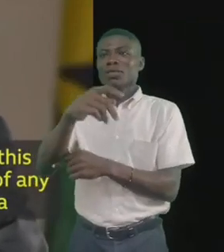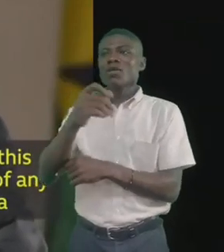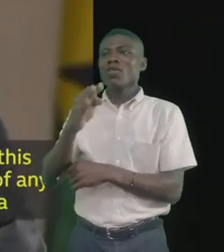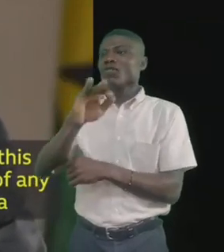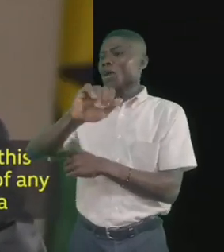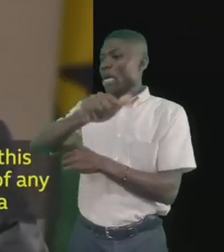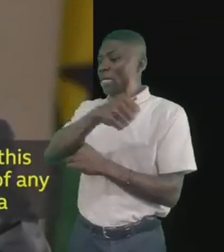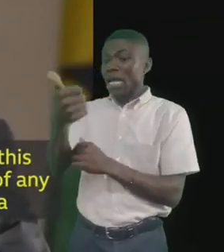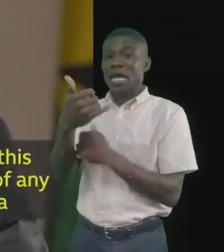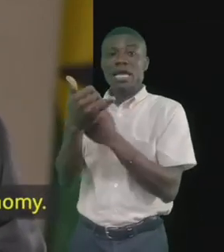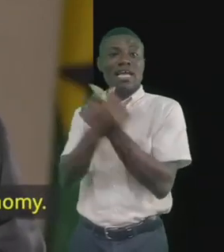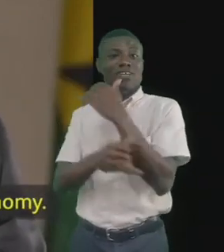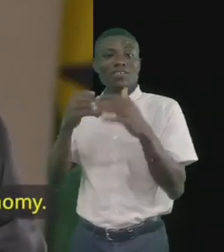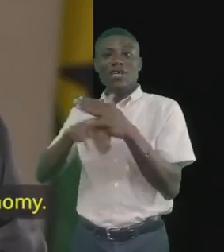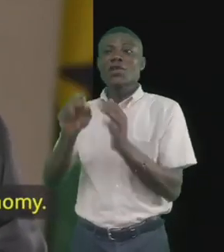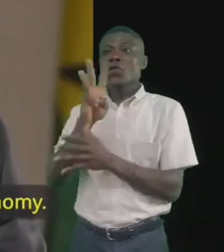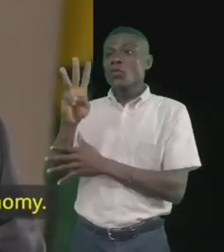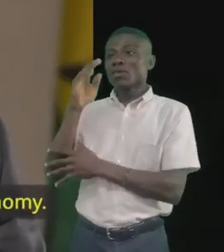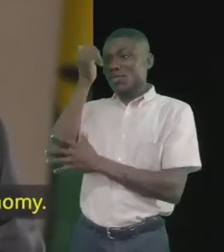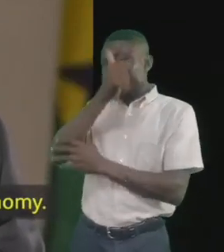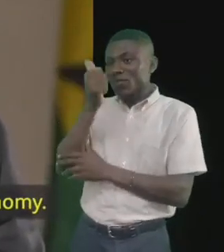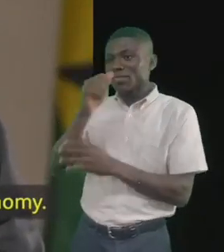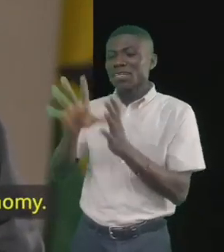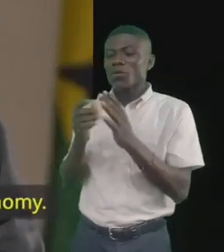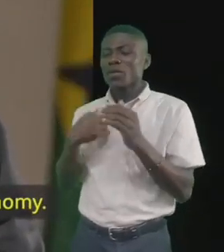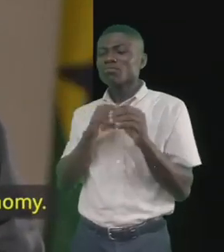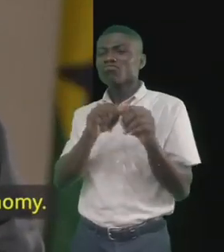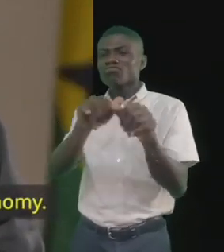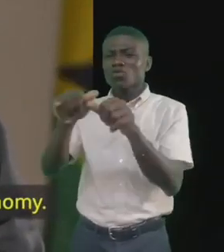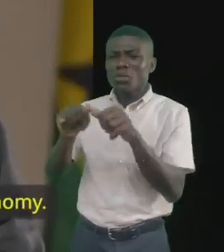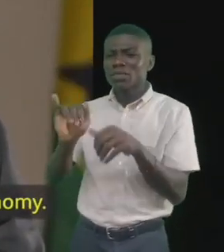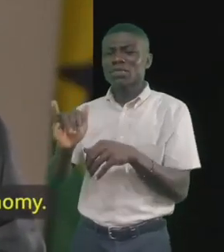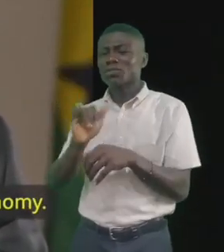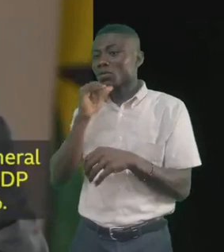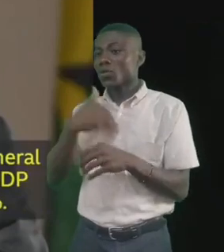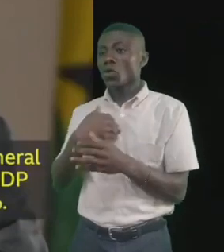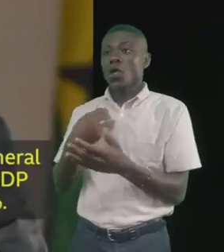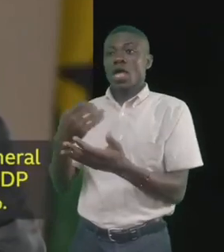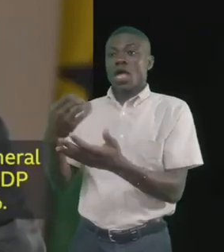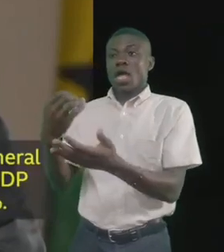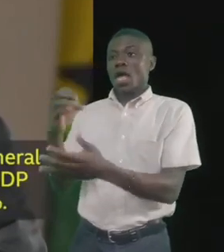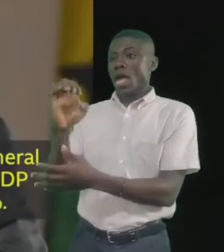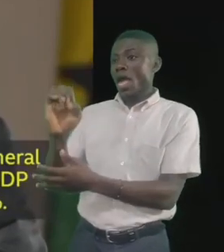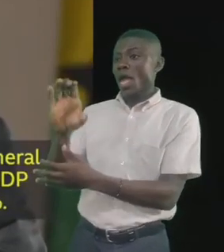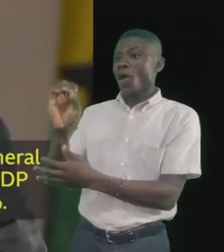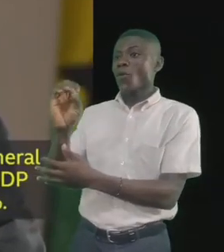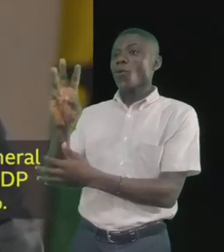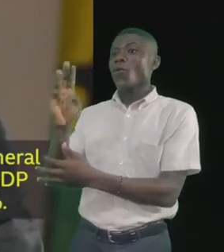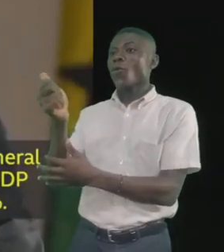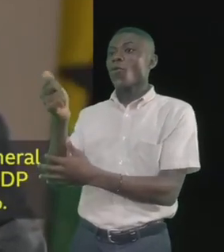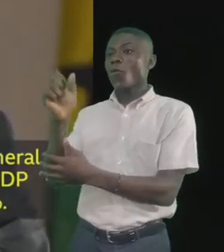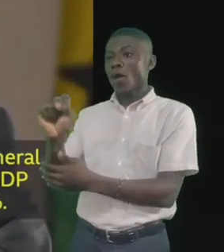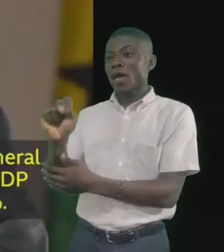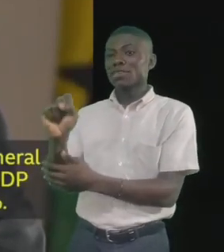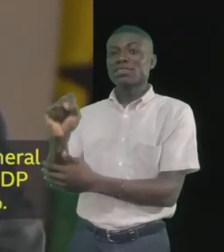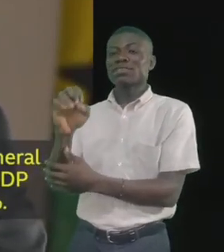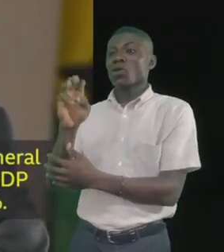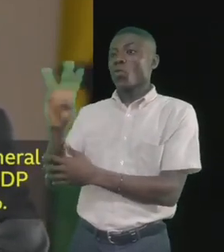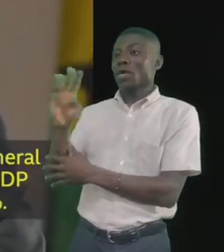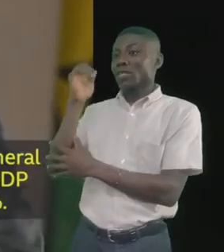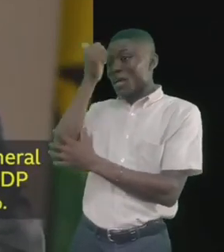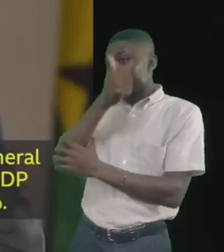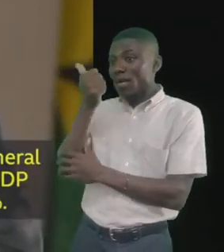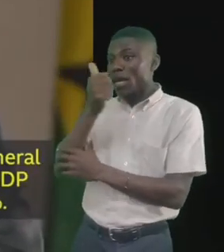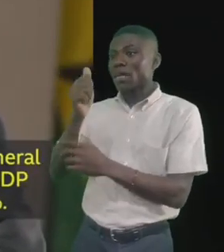any country in West Africa and of an equivalent economy. The ECOWAS area,